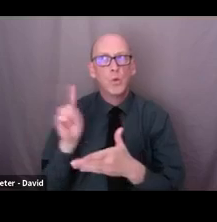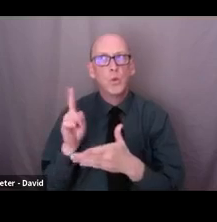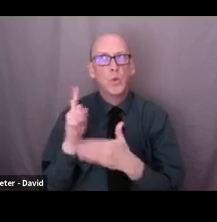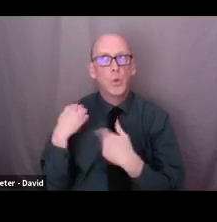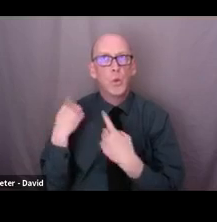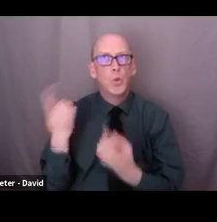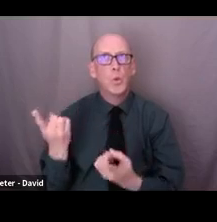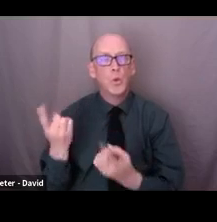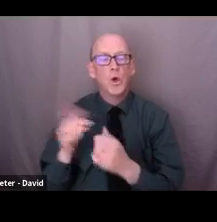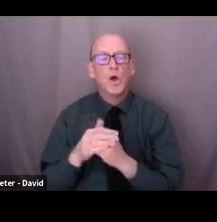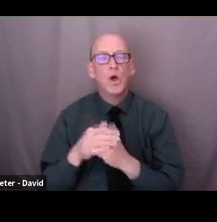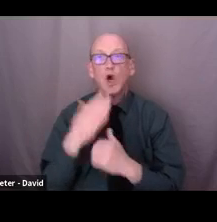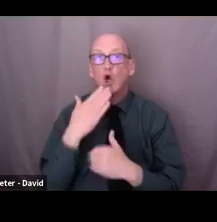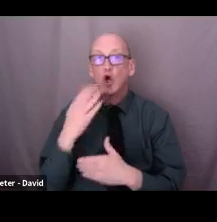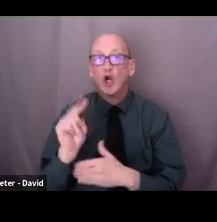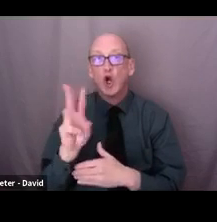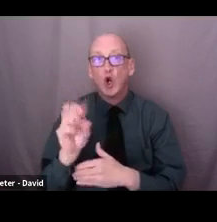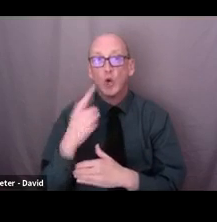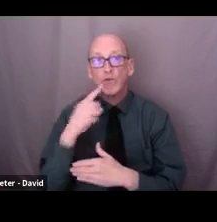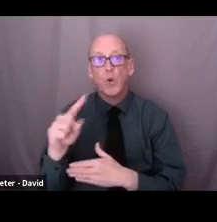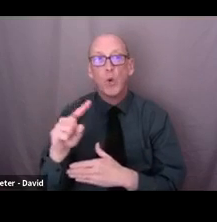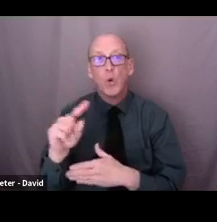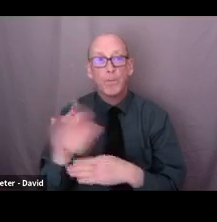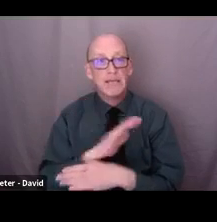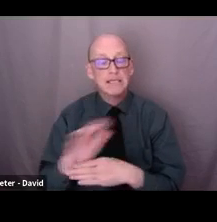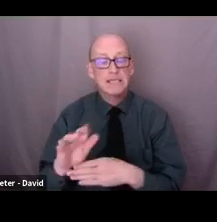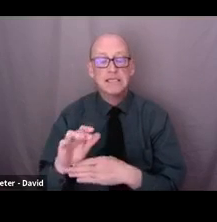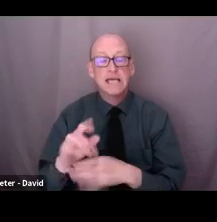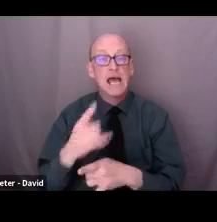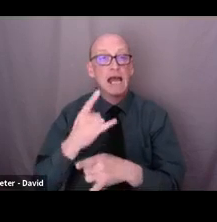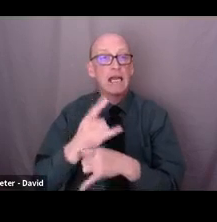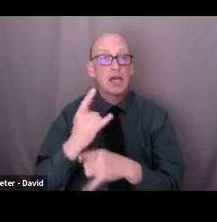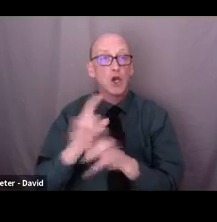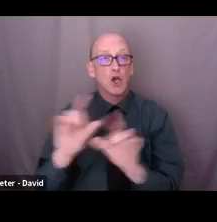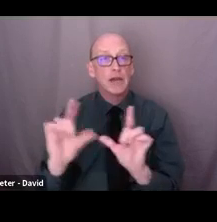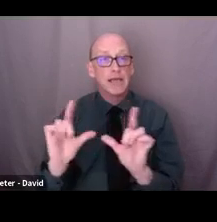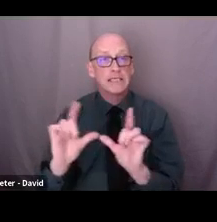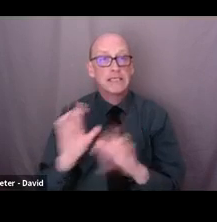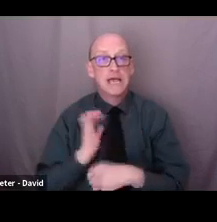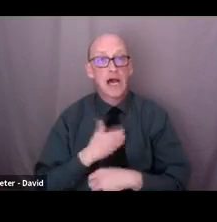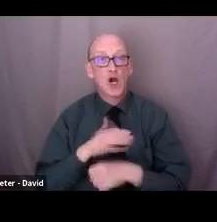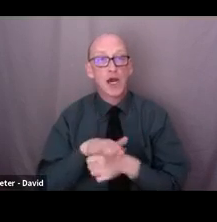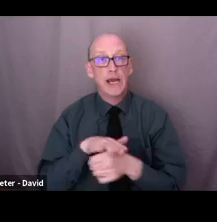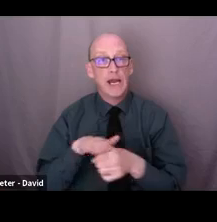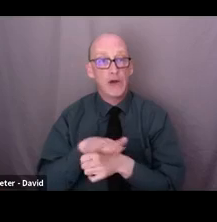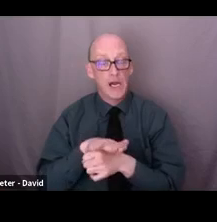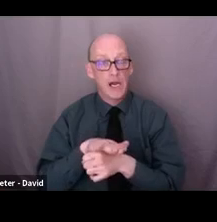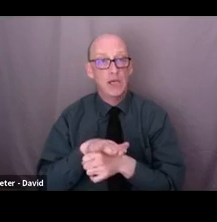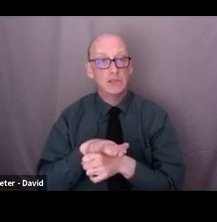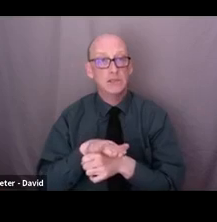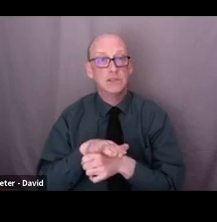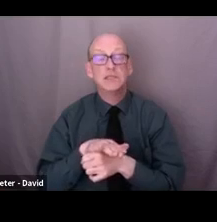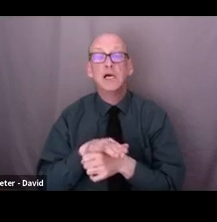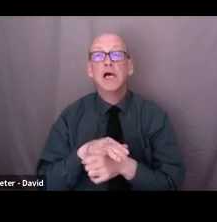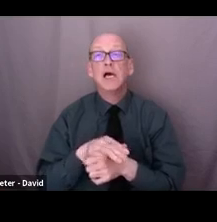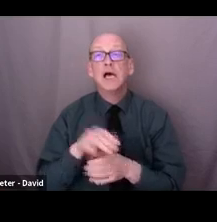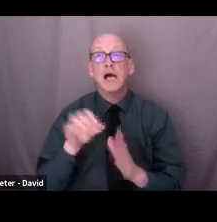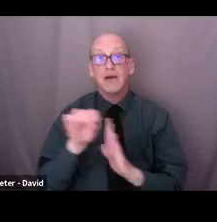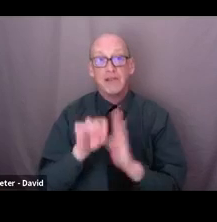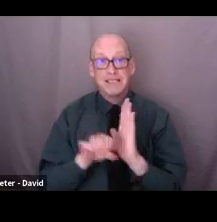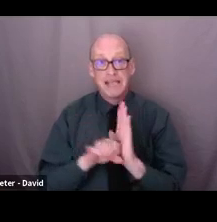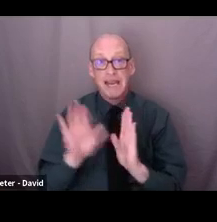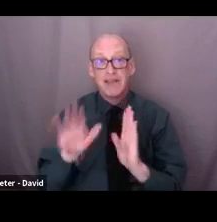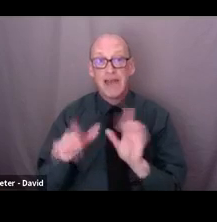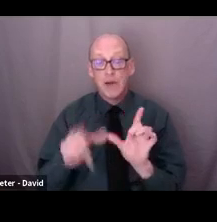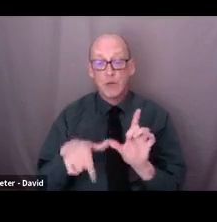for businesses. Liquor licenses. In our part of the state, those licenses renew June 1st. We heard